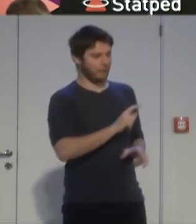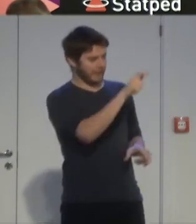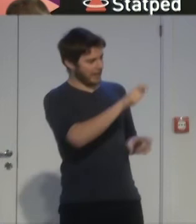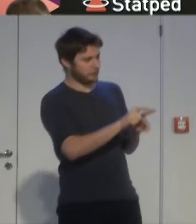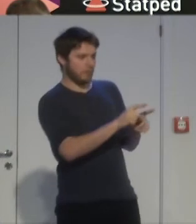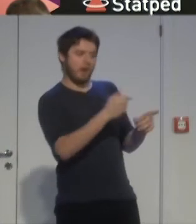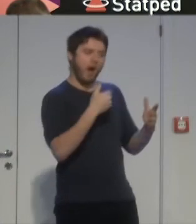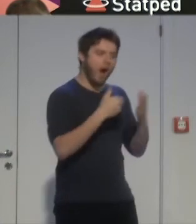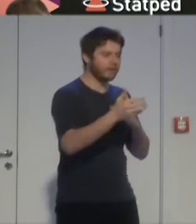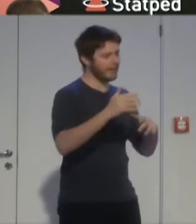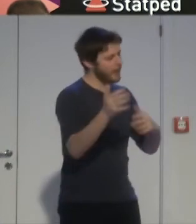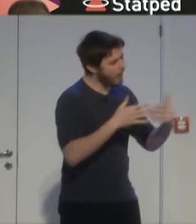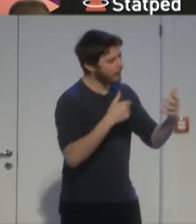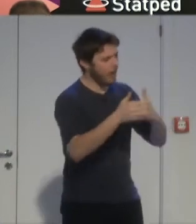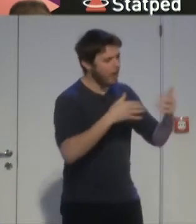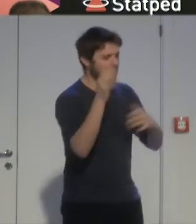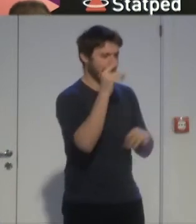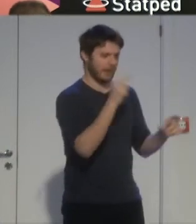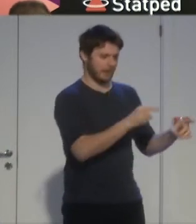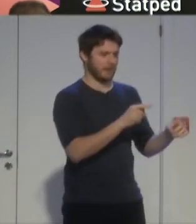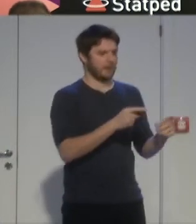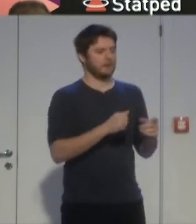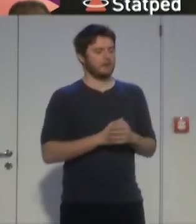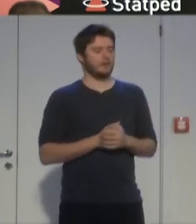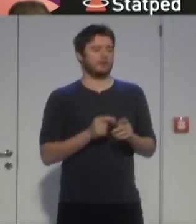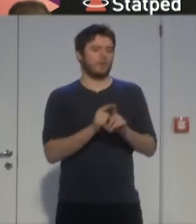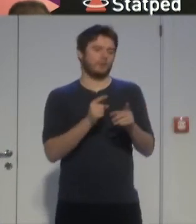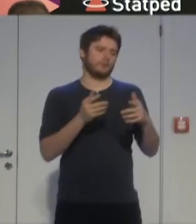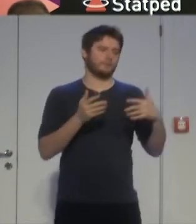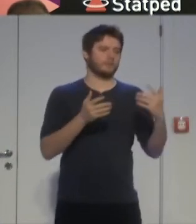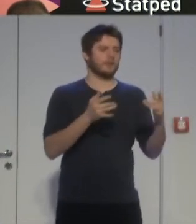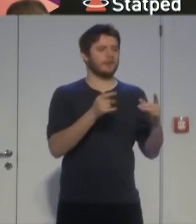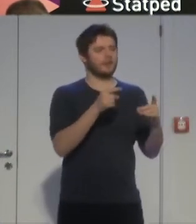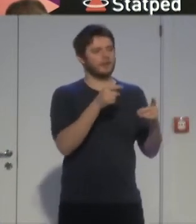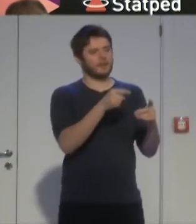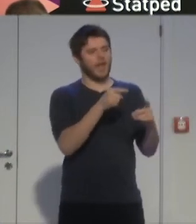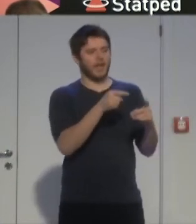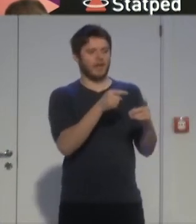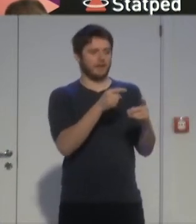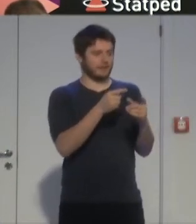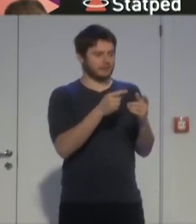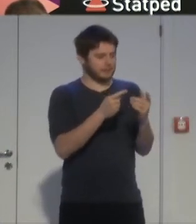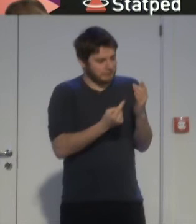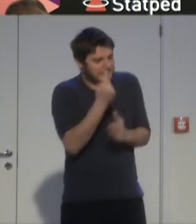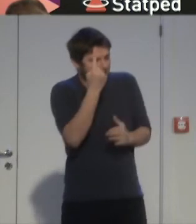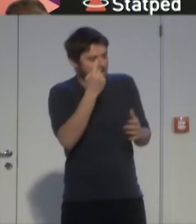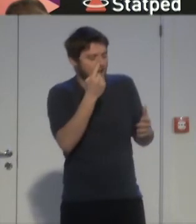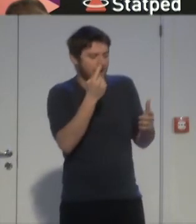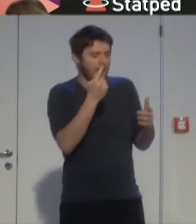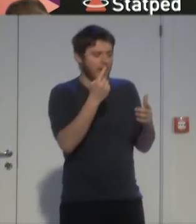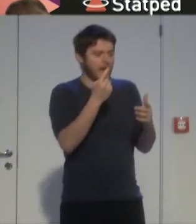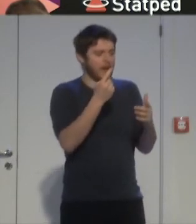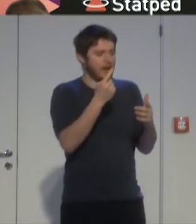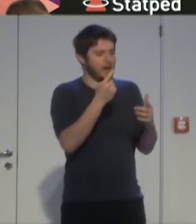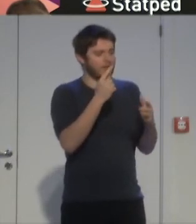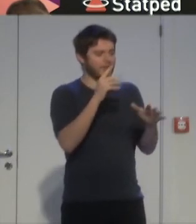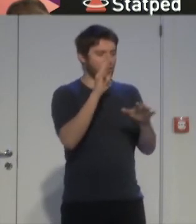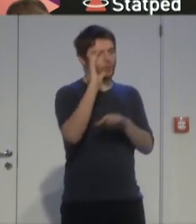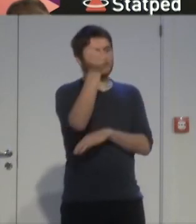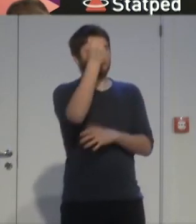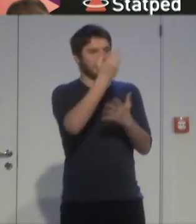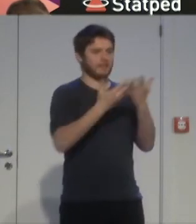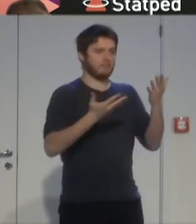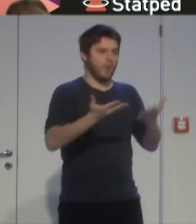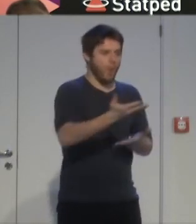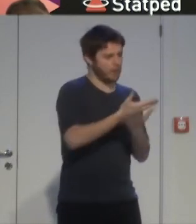connection between language and meaning-making, which is particular in the concept of